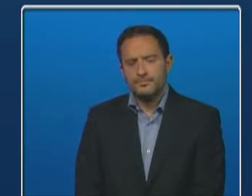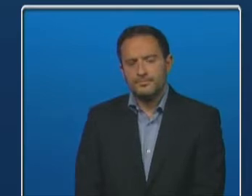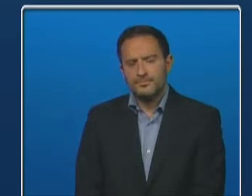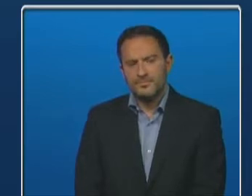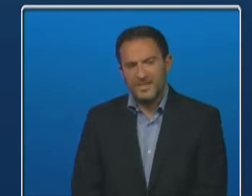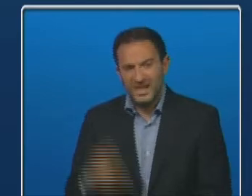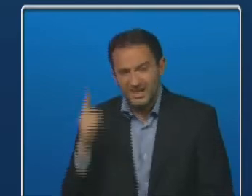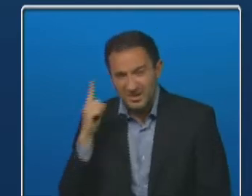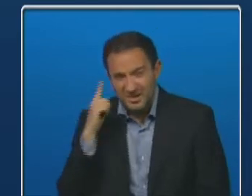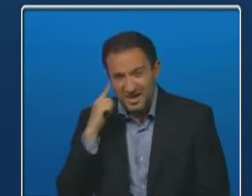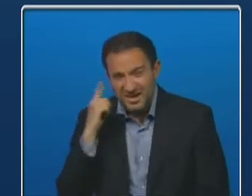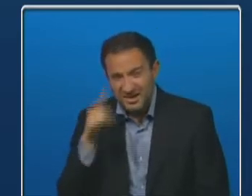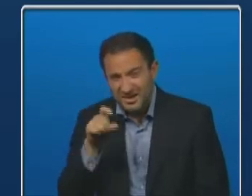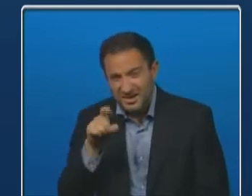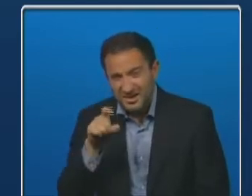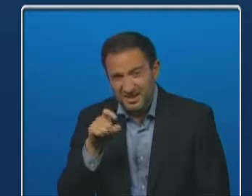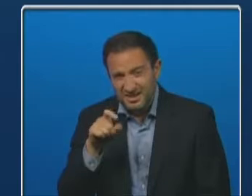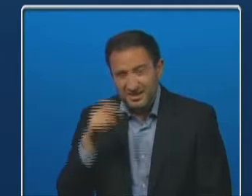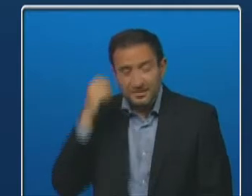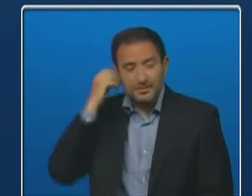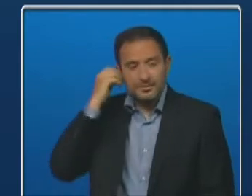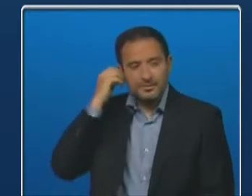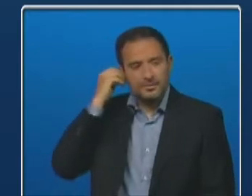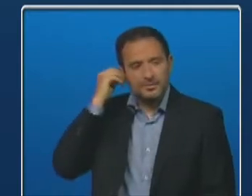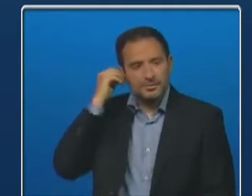Can you hear us?